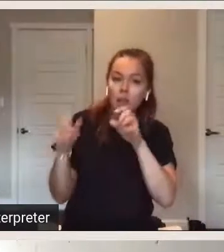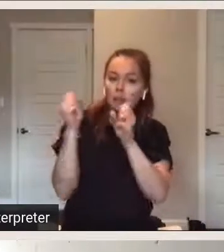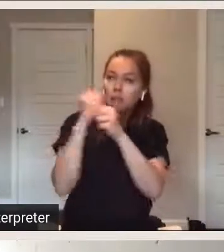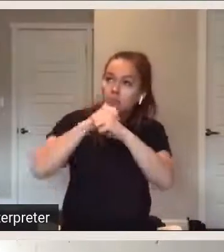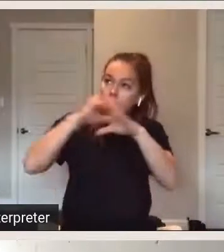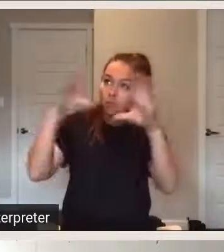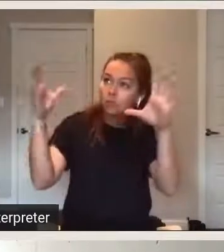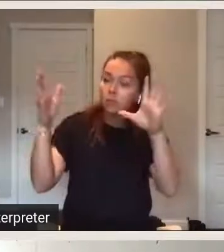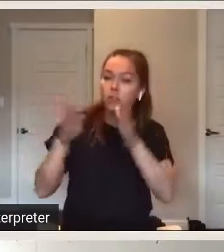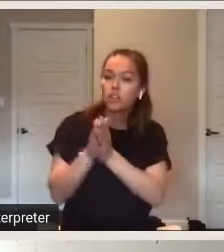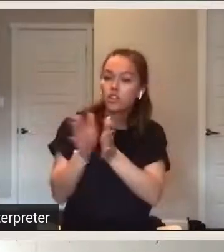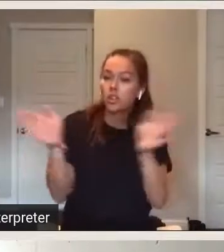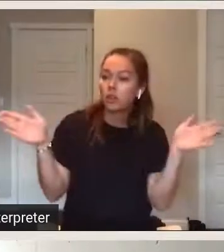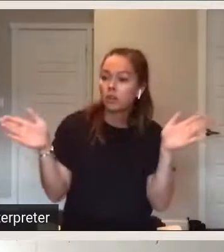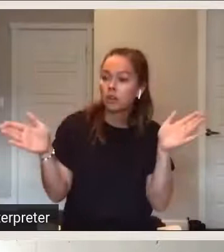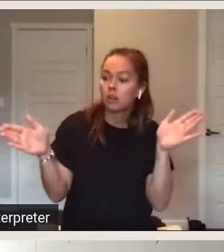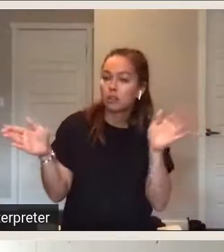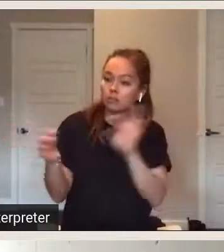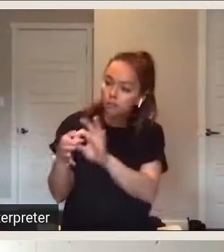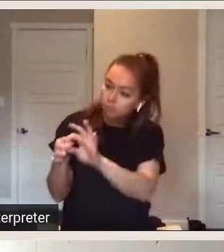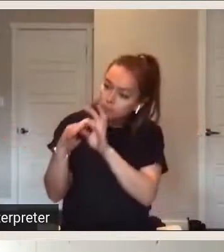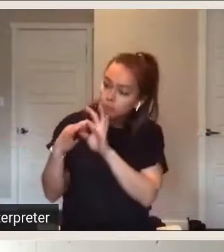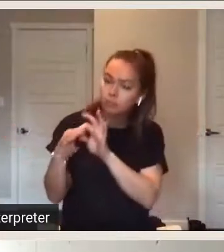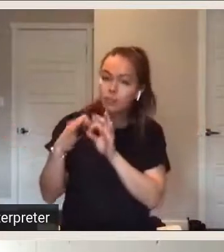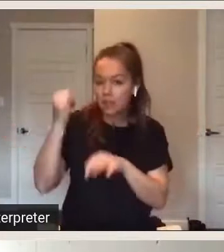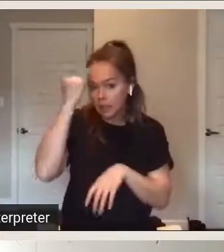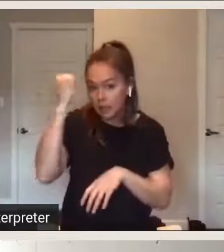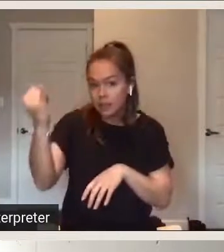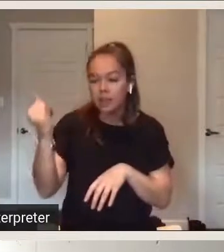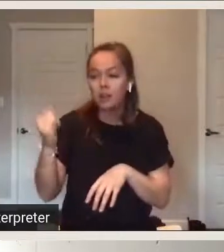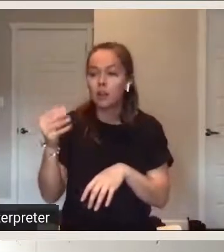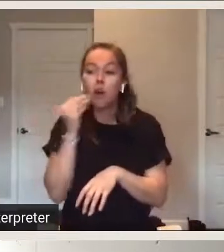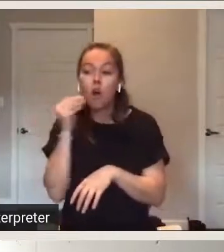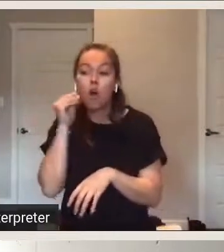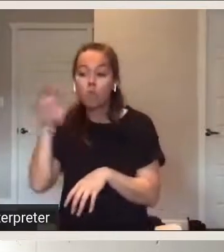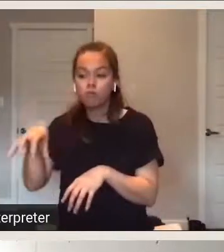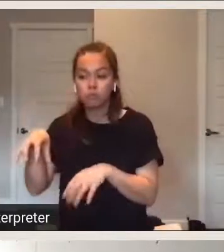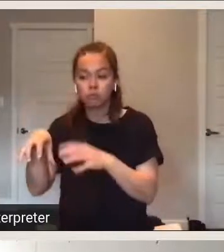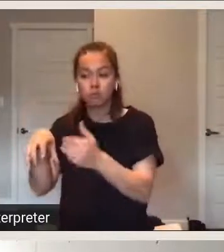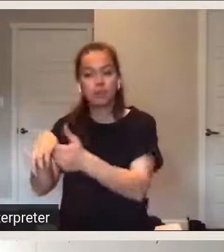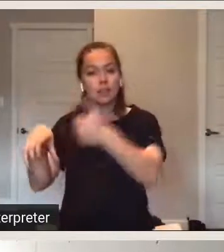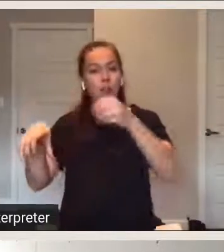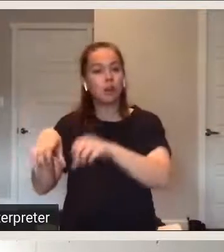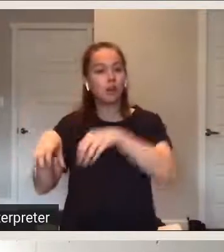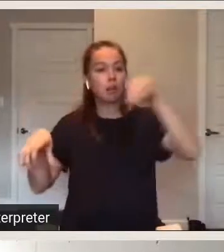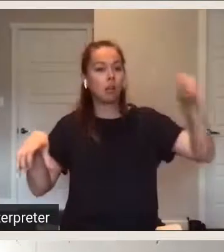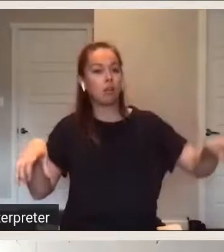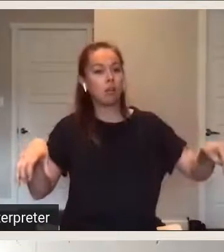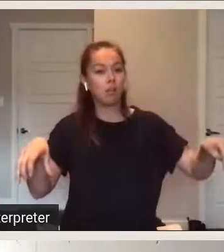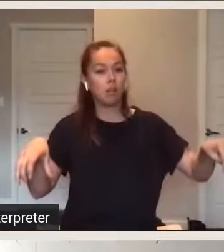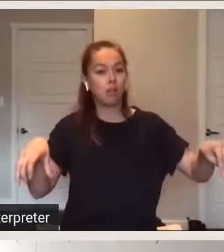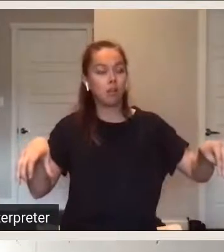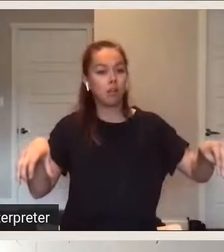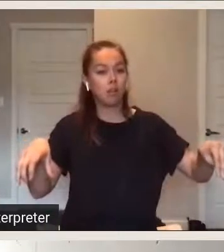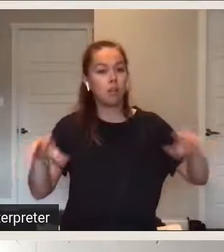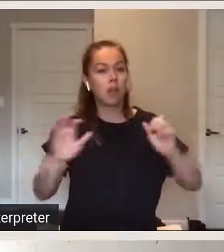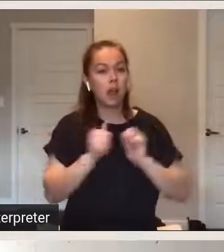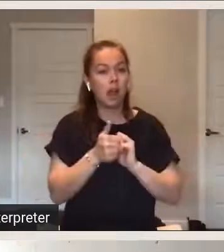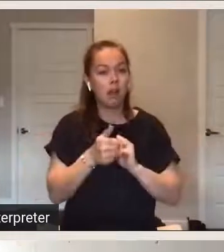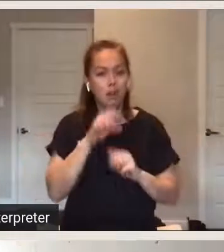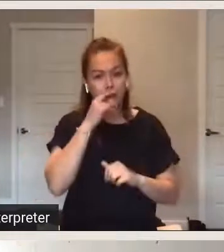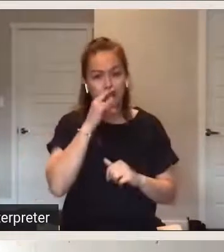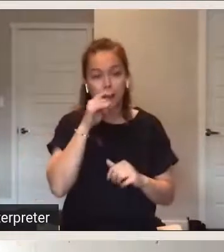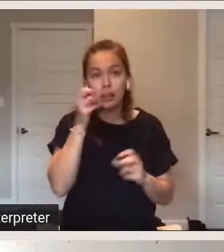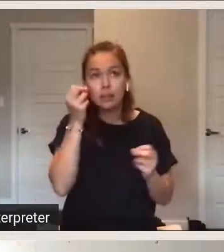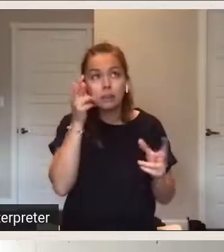being separated from your home, and the idea of like loss and how a child would interpret that and connect that